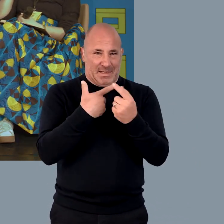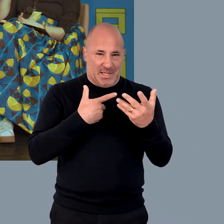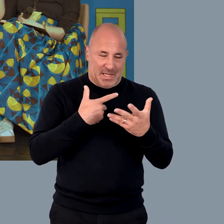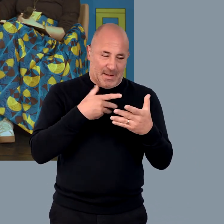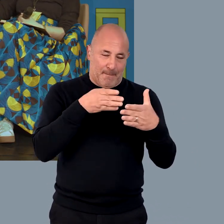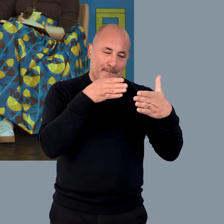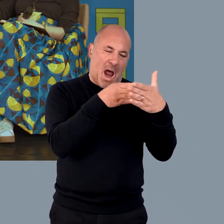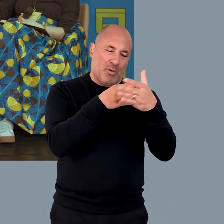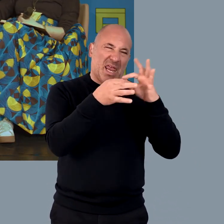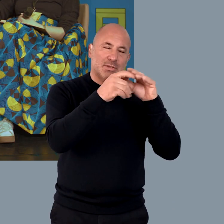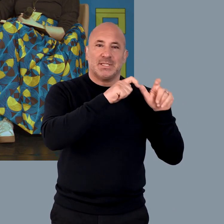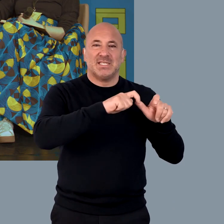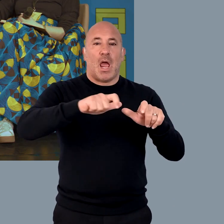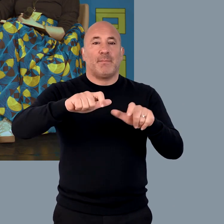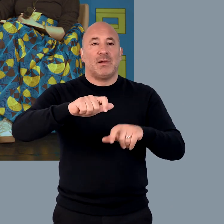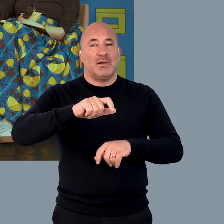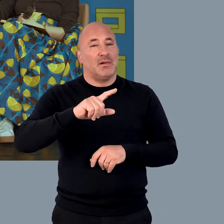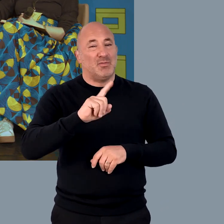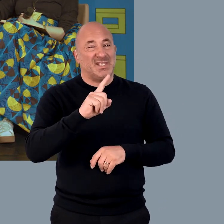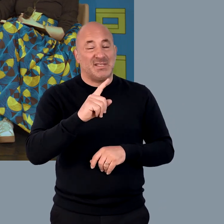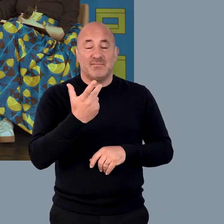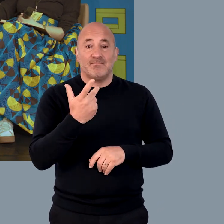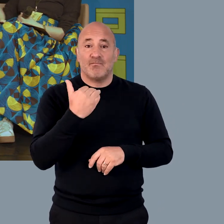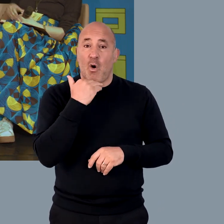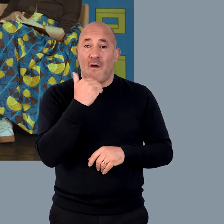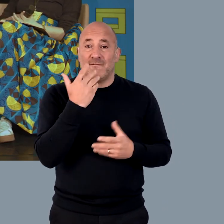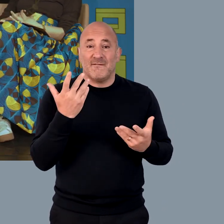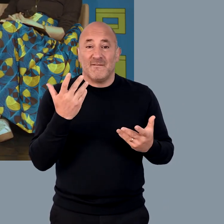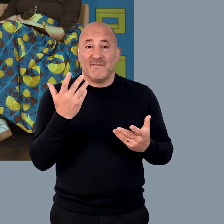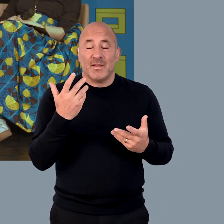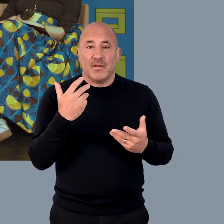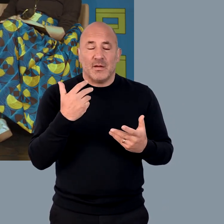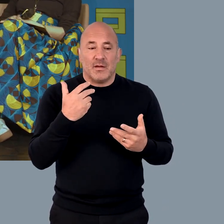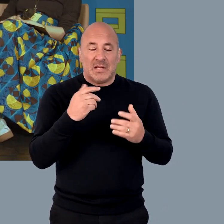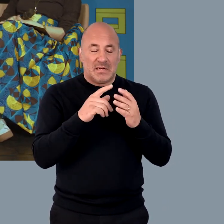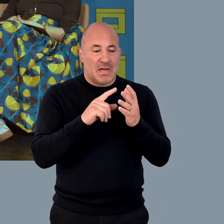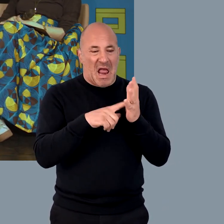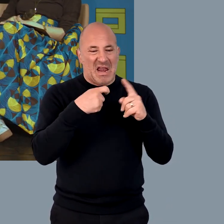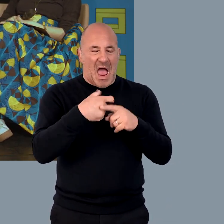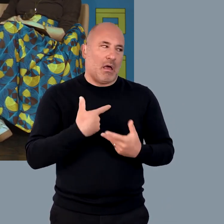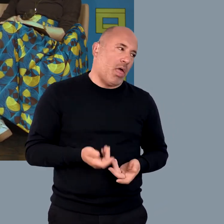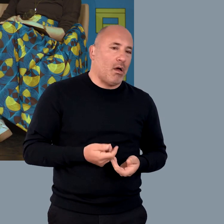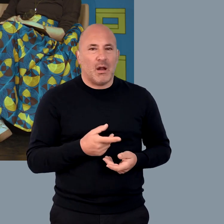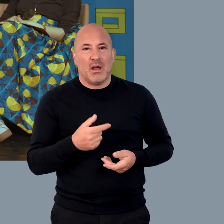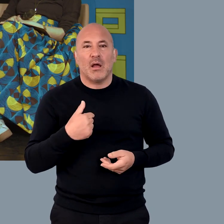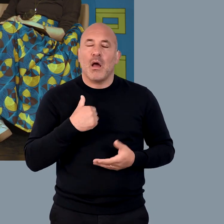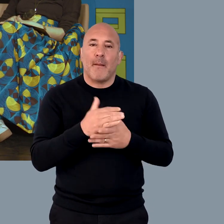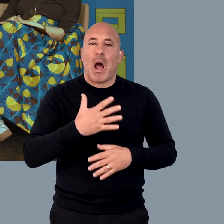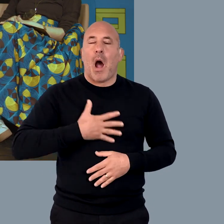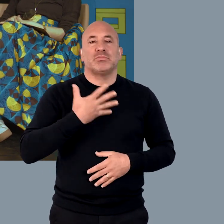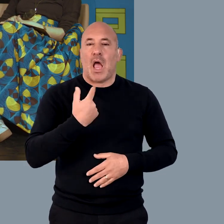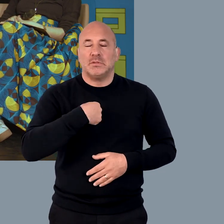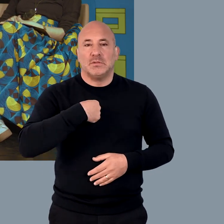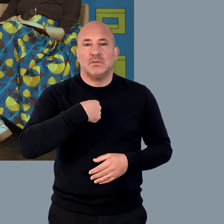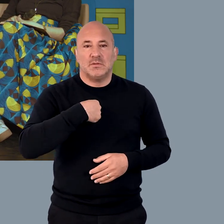of the biggest, I've talked a lot about barriers to sustainability, but it's always about lack,